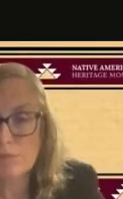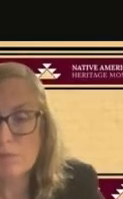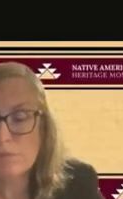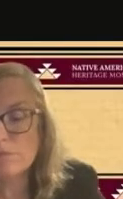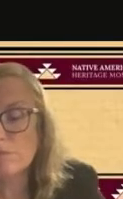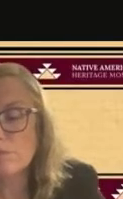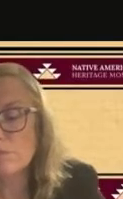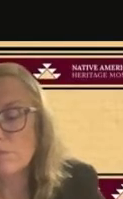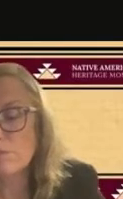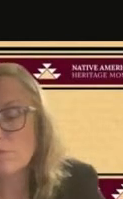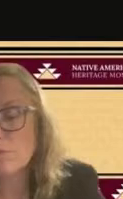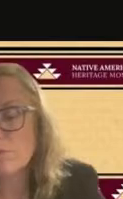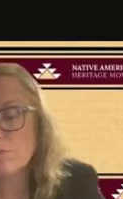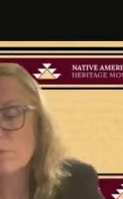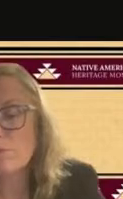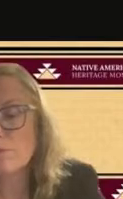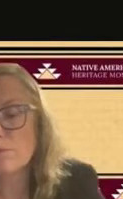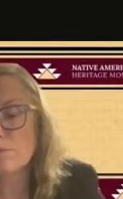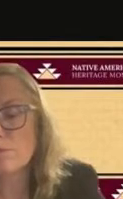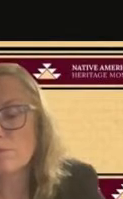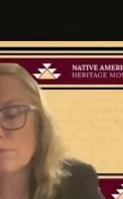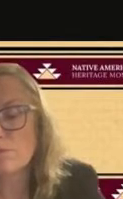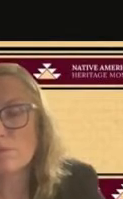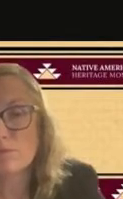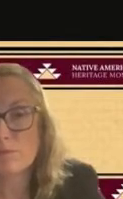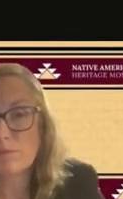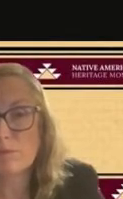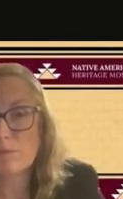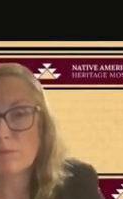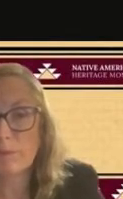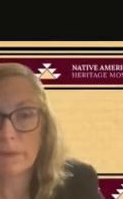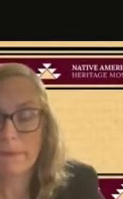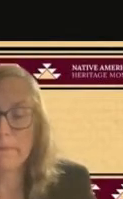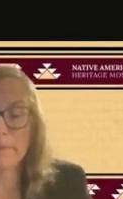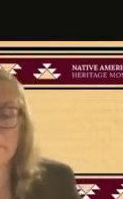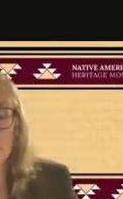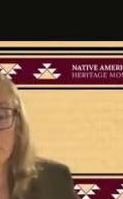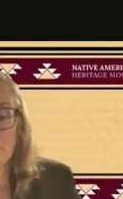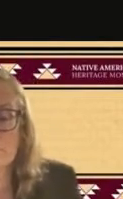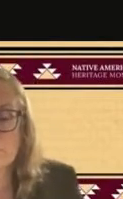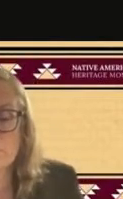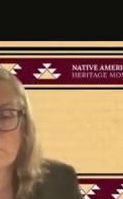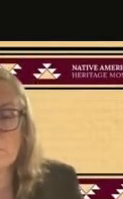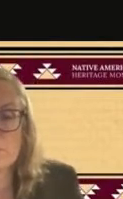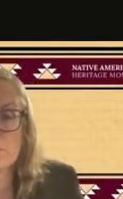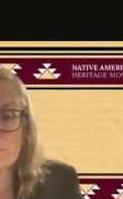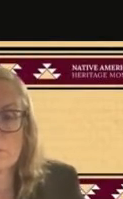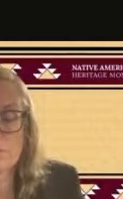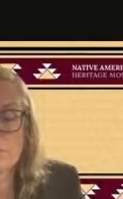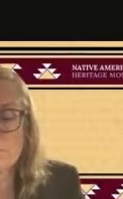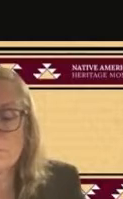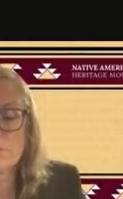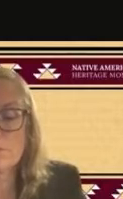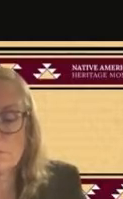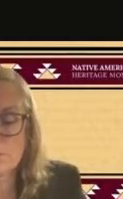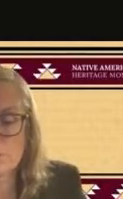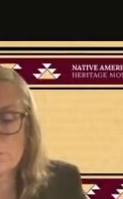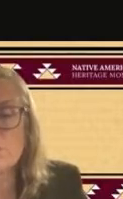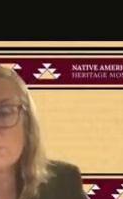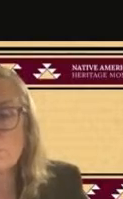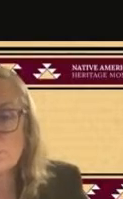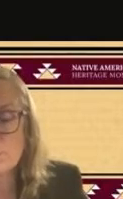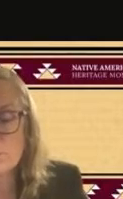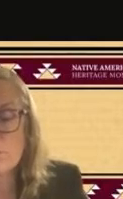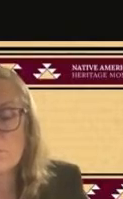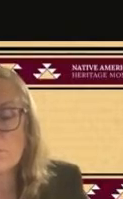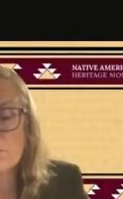It's December 5th. And so Kathleen and I will go, you won't hear a lot from us over Christmas break or